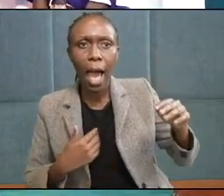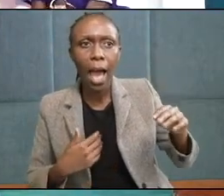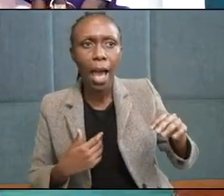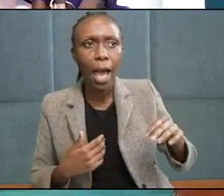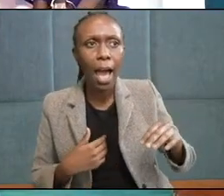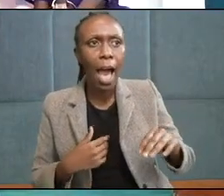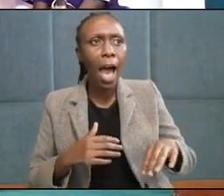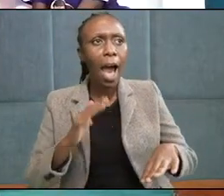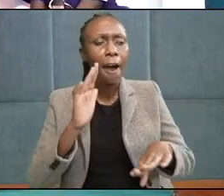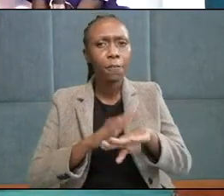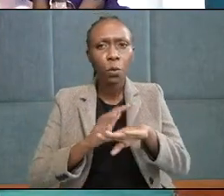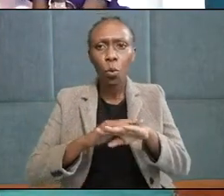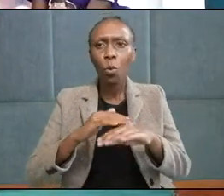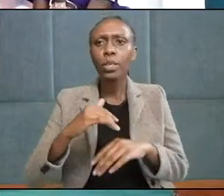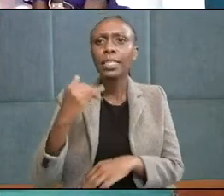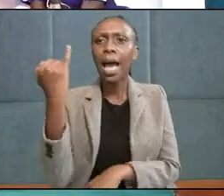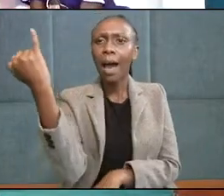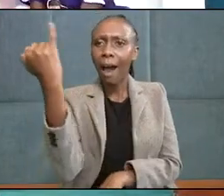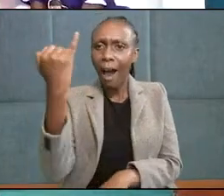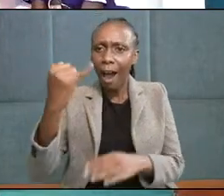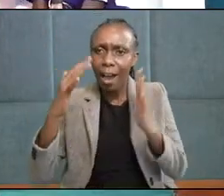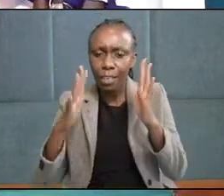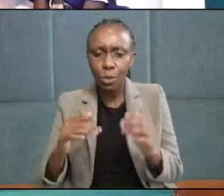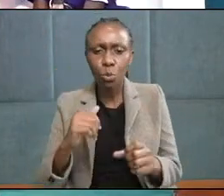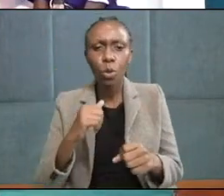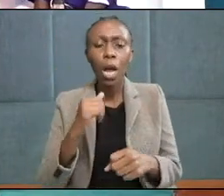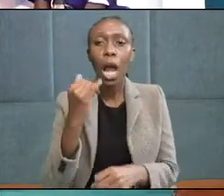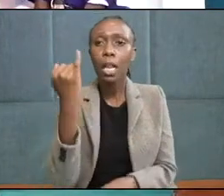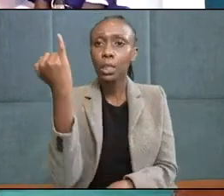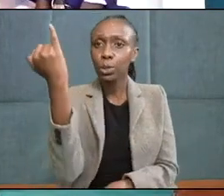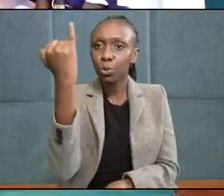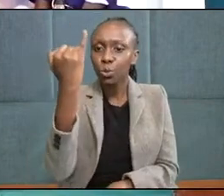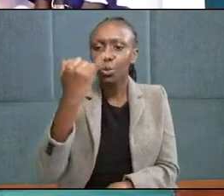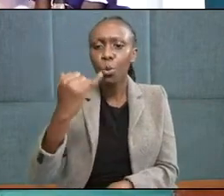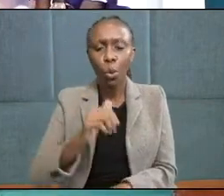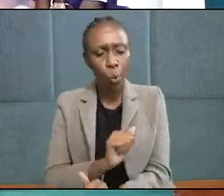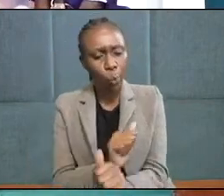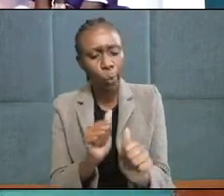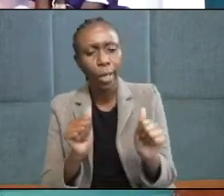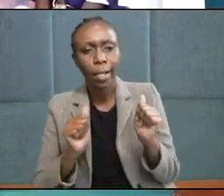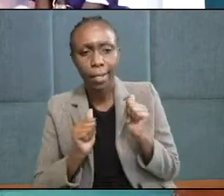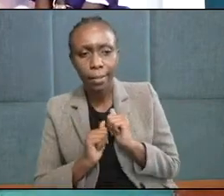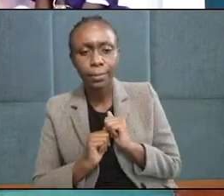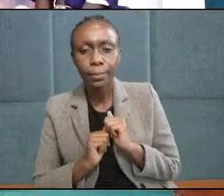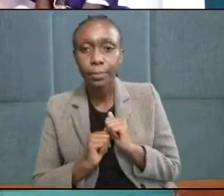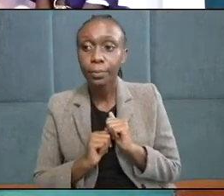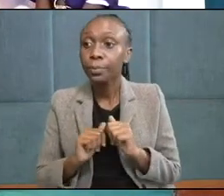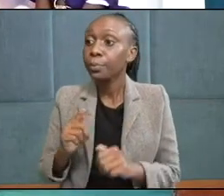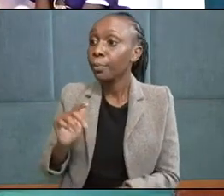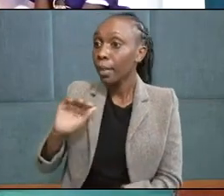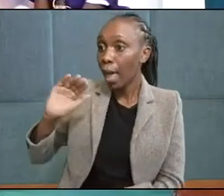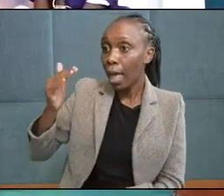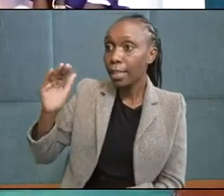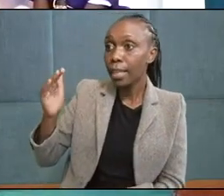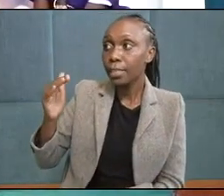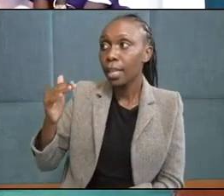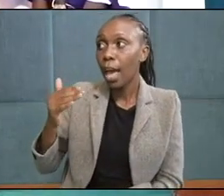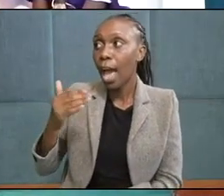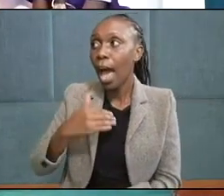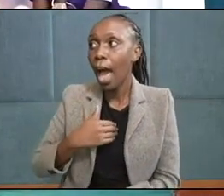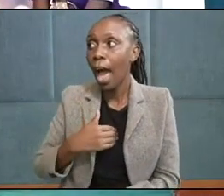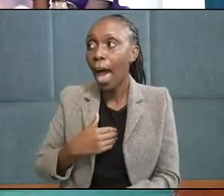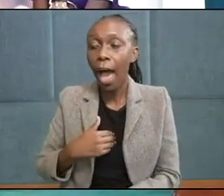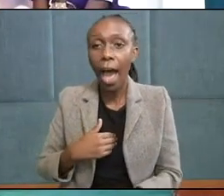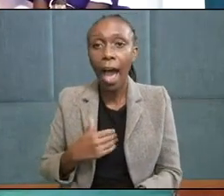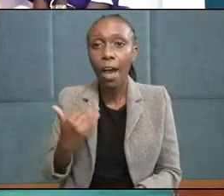good artists who could draw idols. Interesting. Thank you. Yes, Jasmine? Athens had good soldiers who could